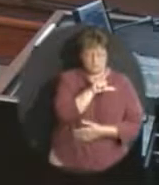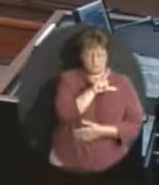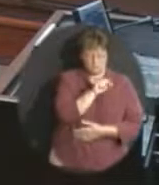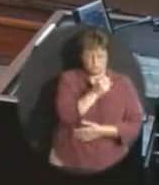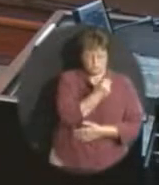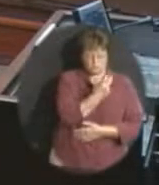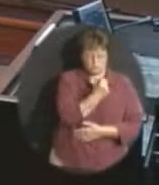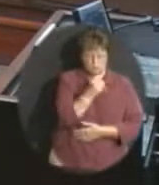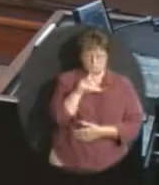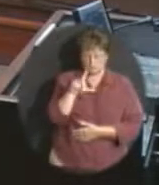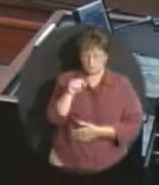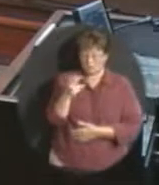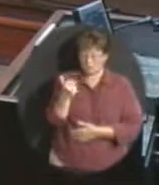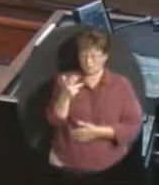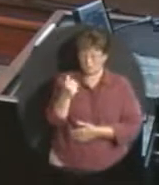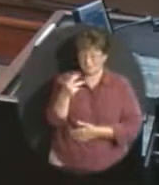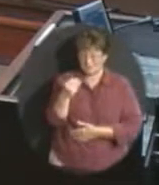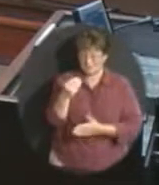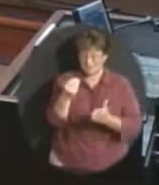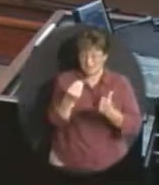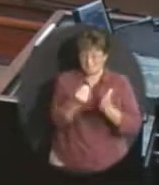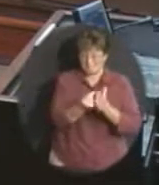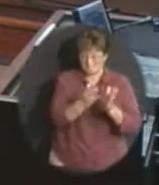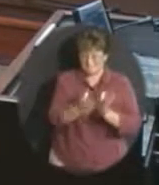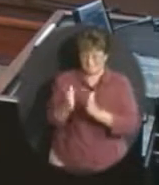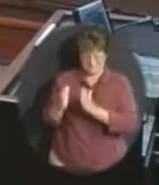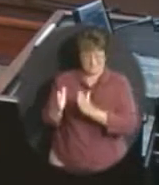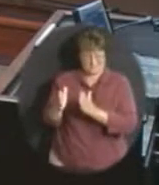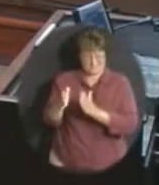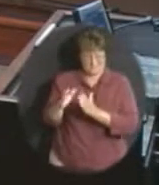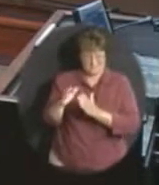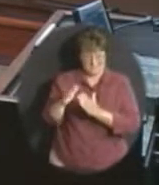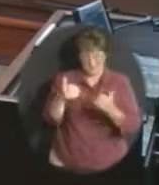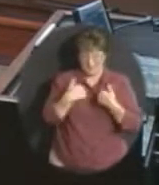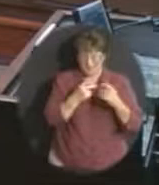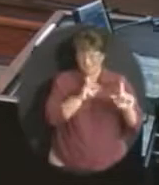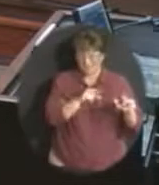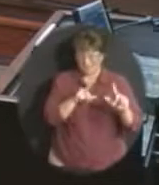2012-2013 budget. Are there any comments or discussion?